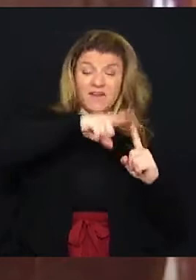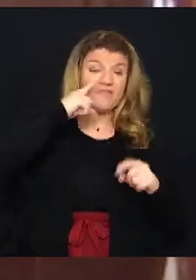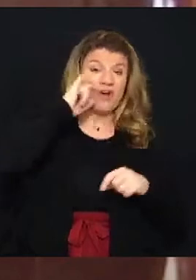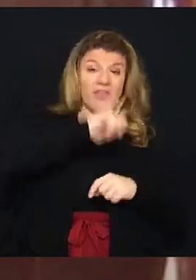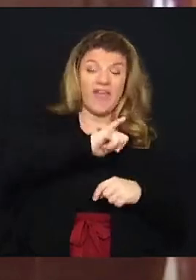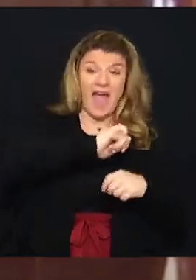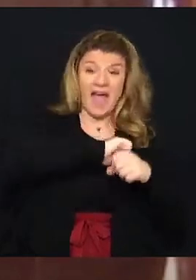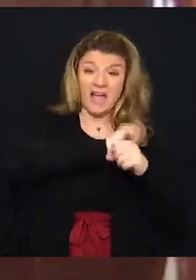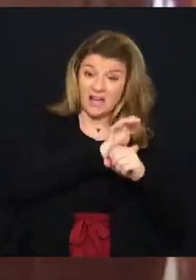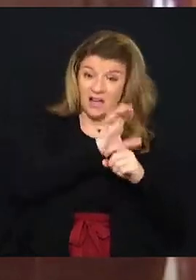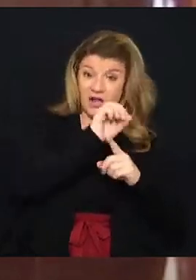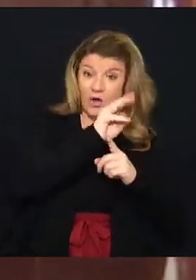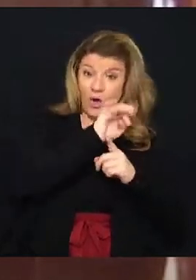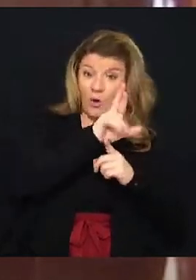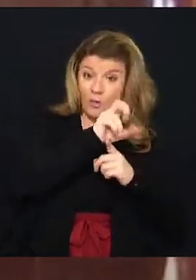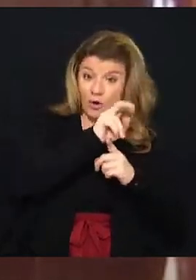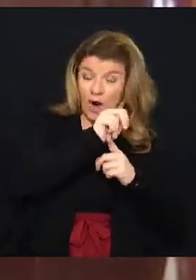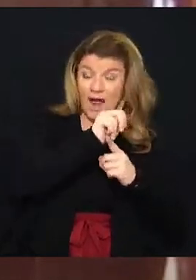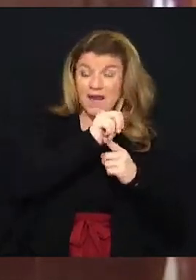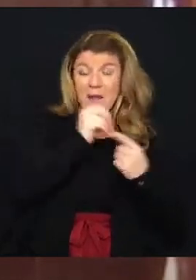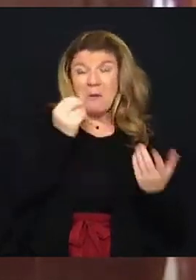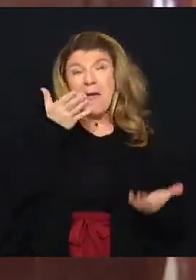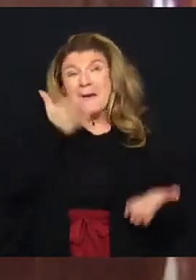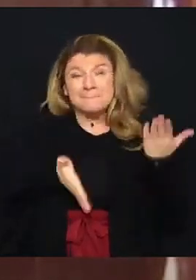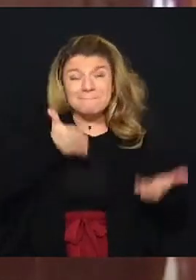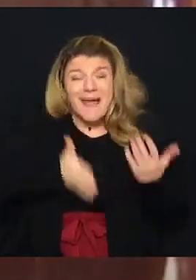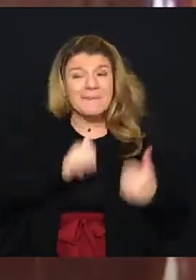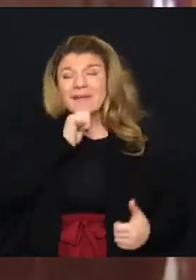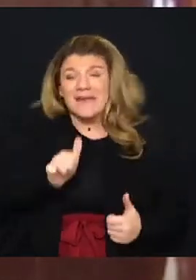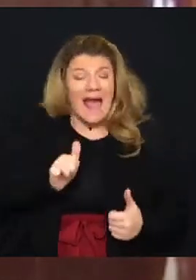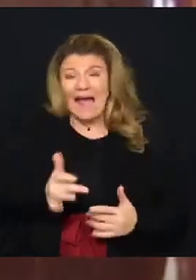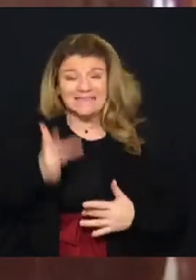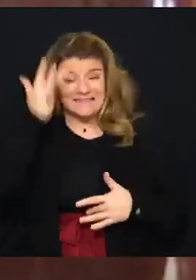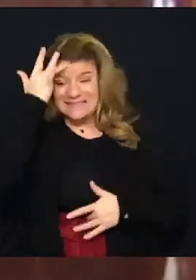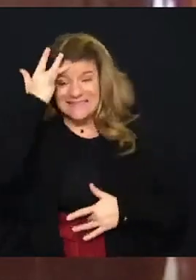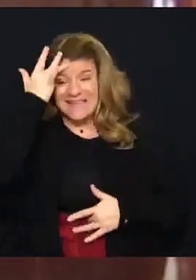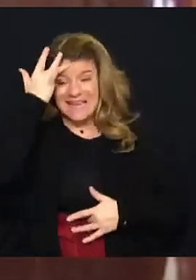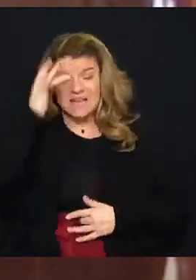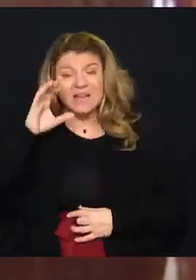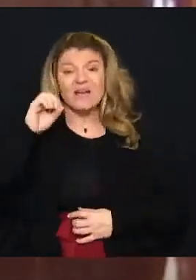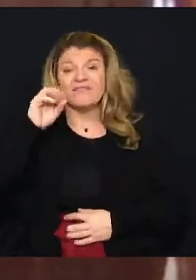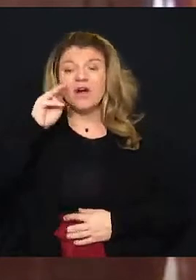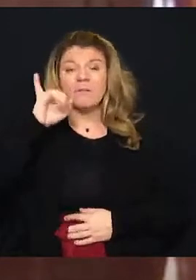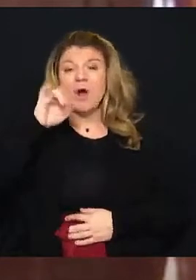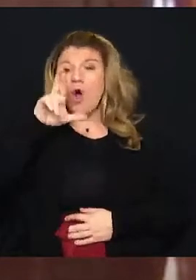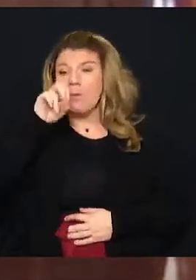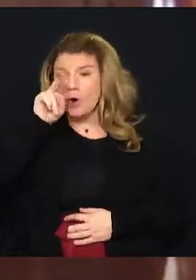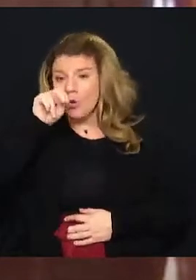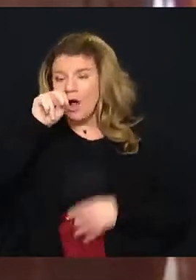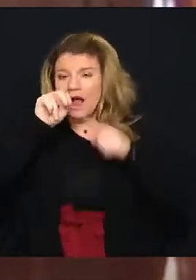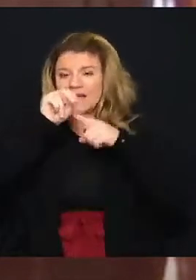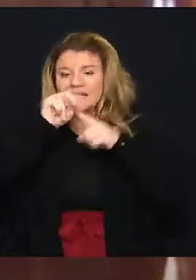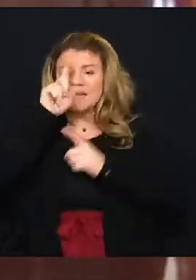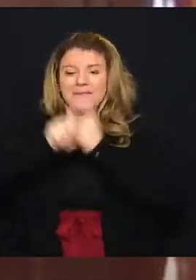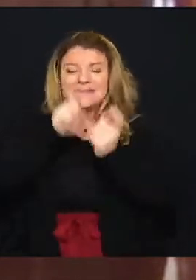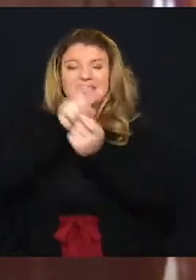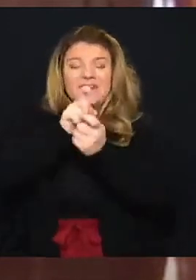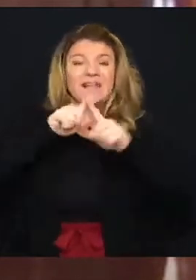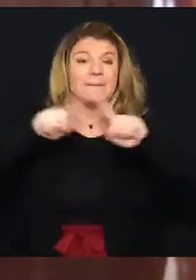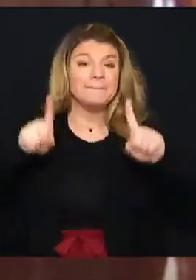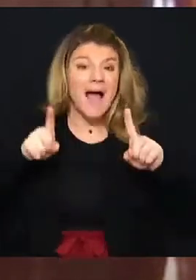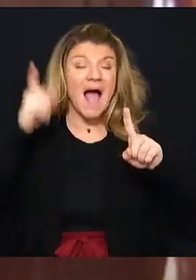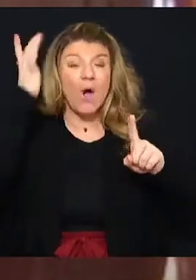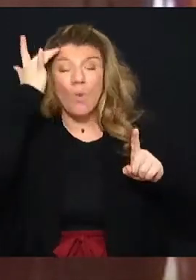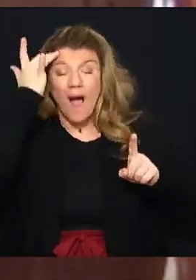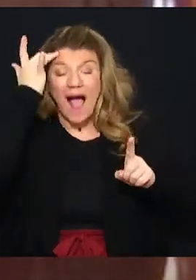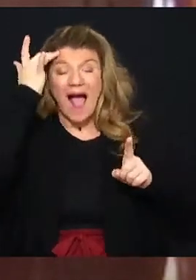variant in South Africa may not have been sick from the Omicron variant specifically, but because of